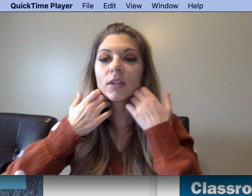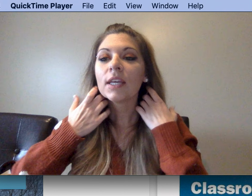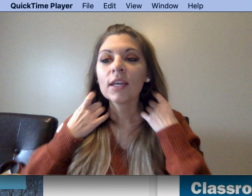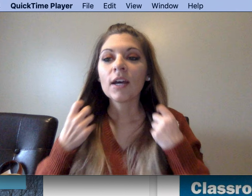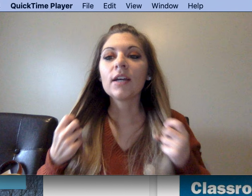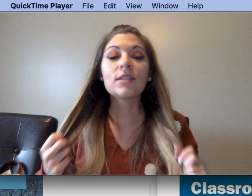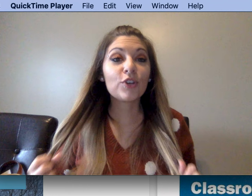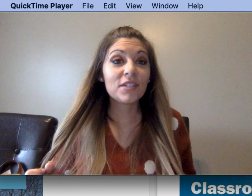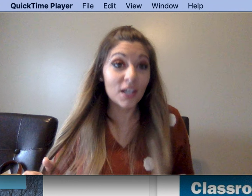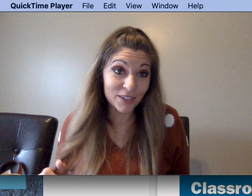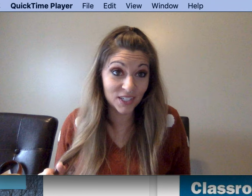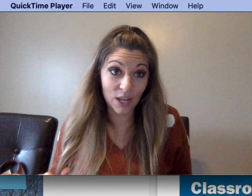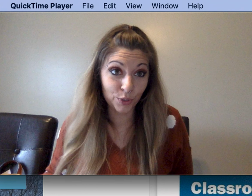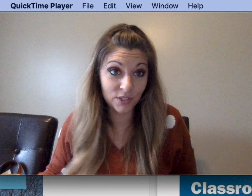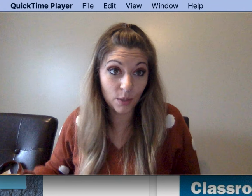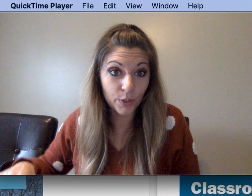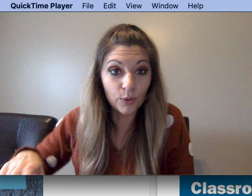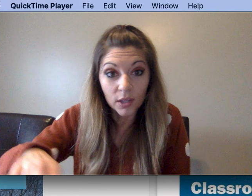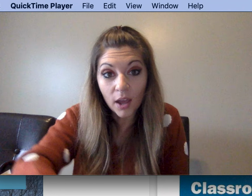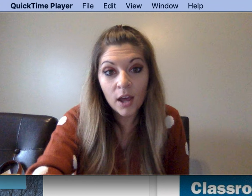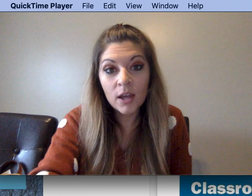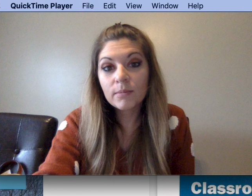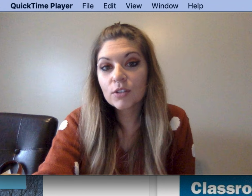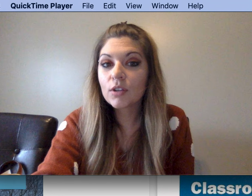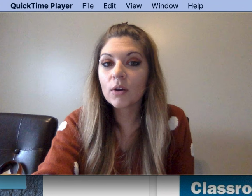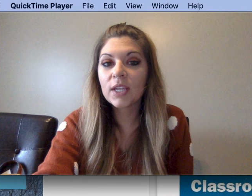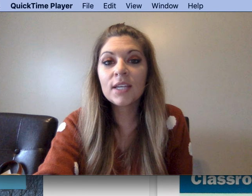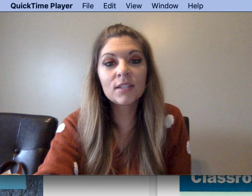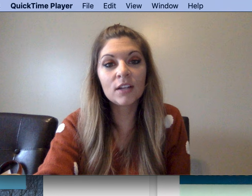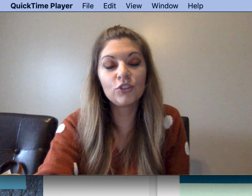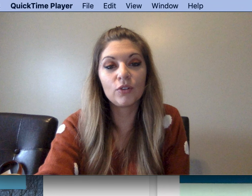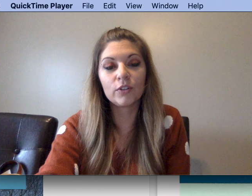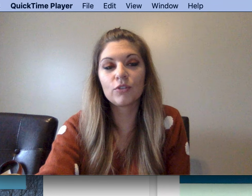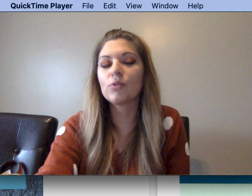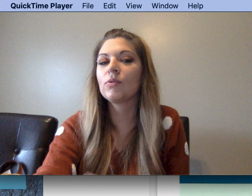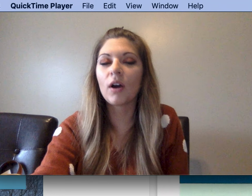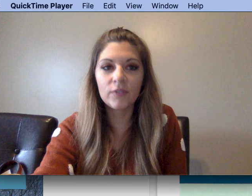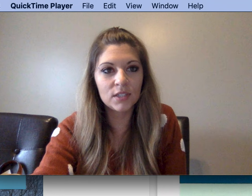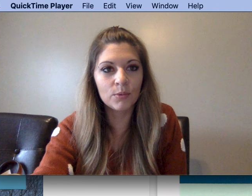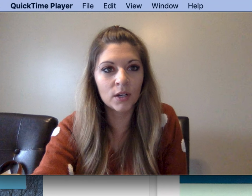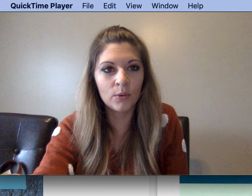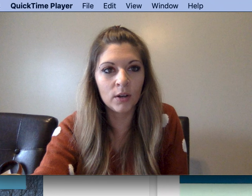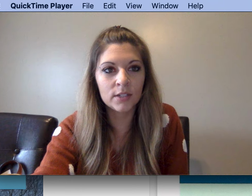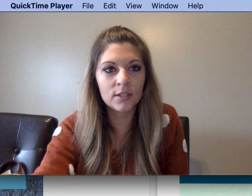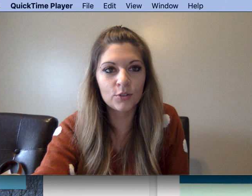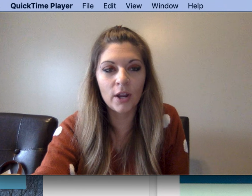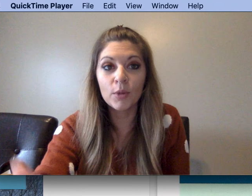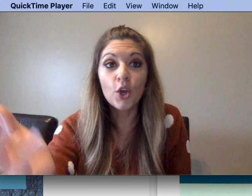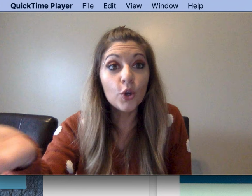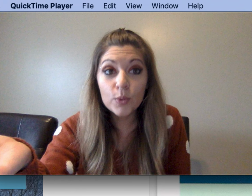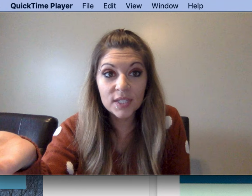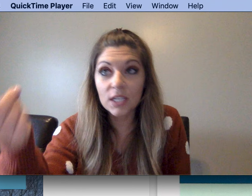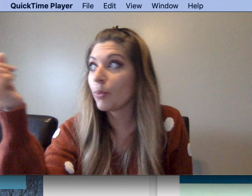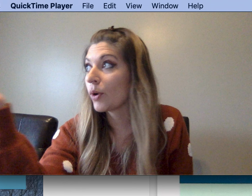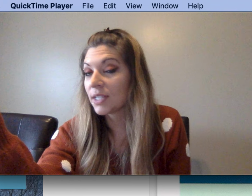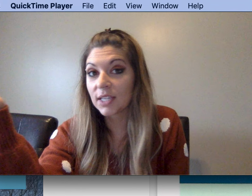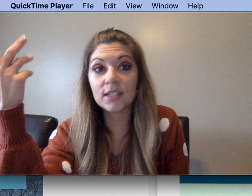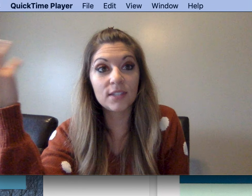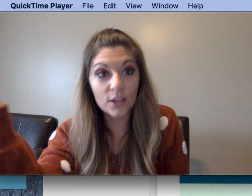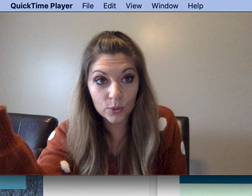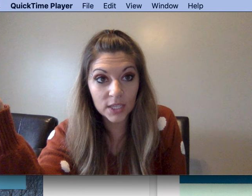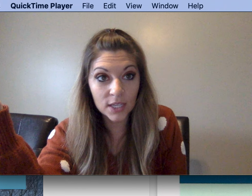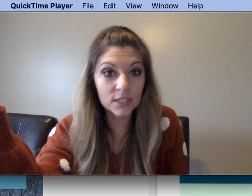video is going to take about 6 hours to upload. So he is hunched over. So obviously we're going to want to describe who is he, point